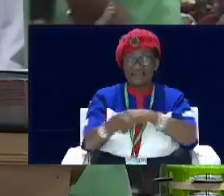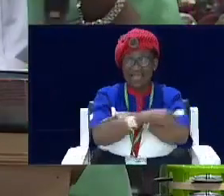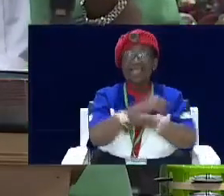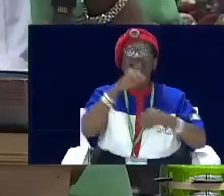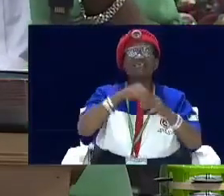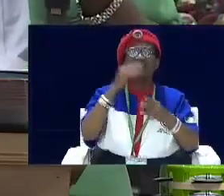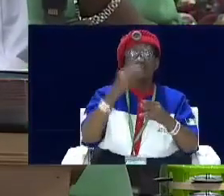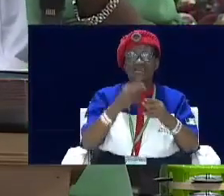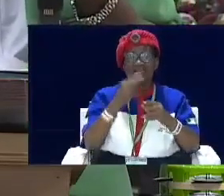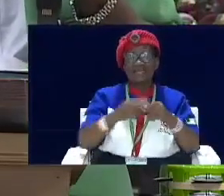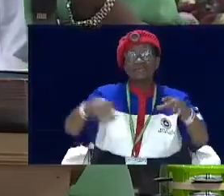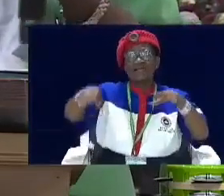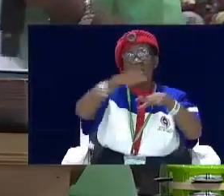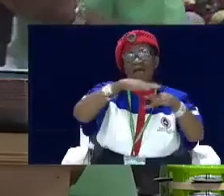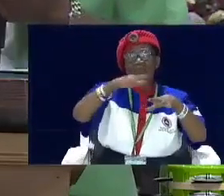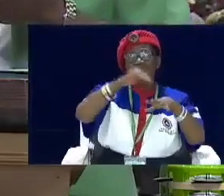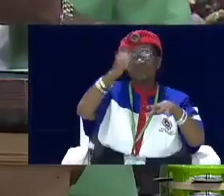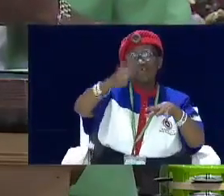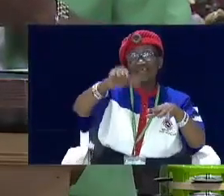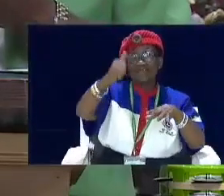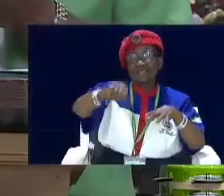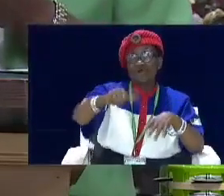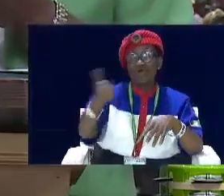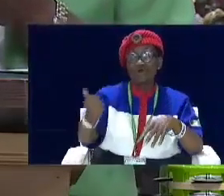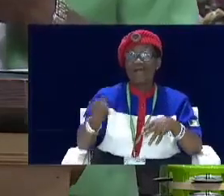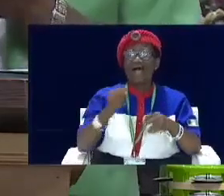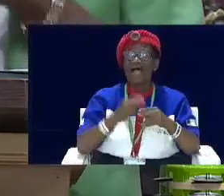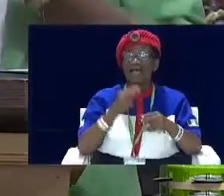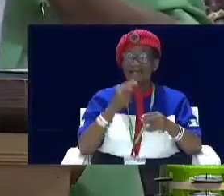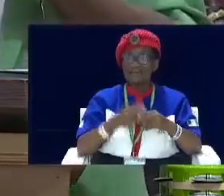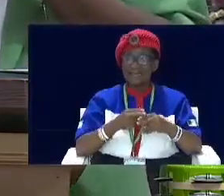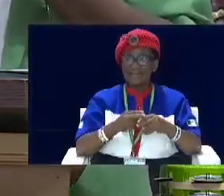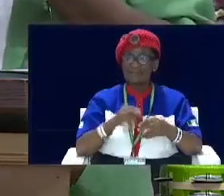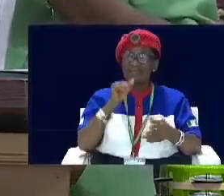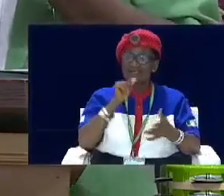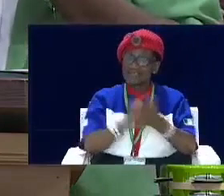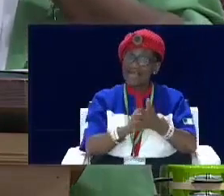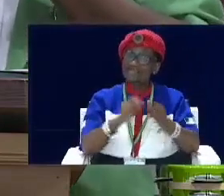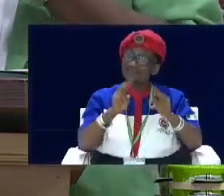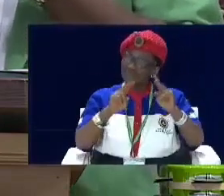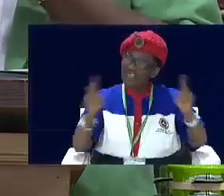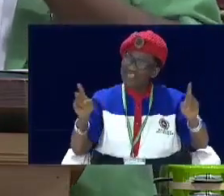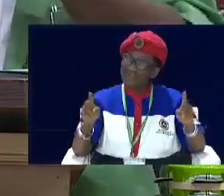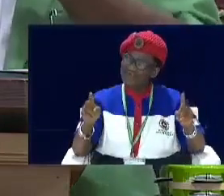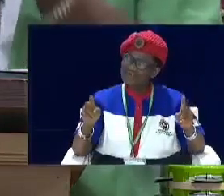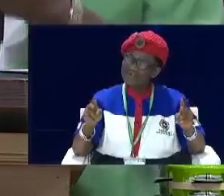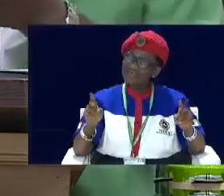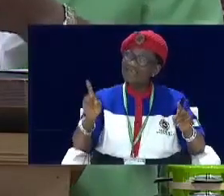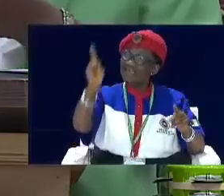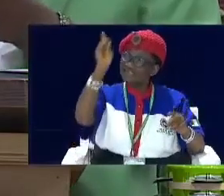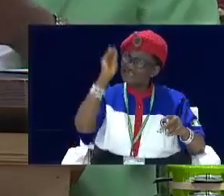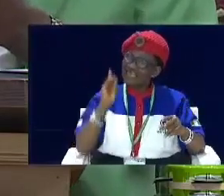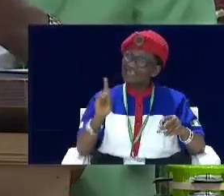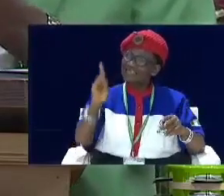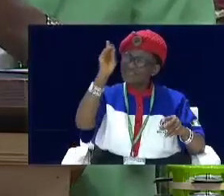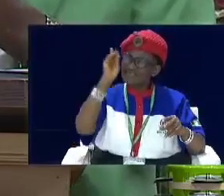name that's above every other name. Ni oruko to ju gbogbo oruko lo. That very destiny of yours.